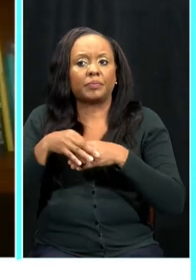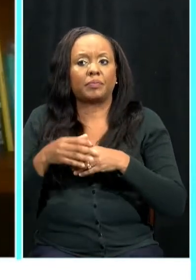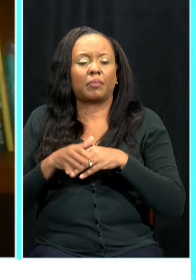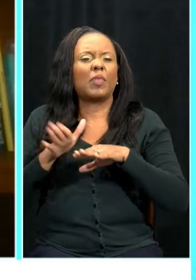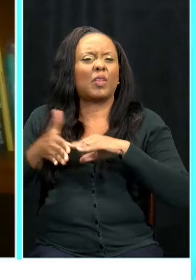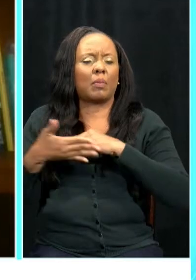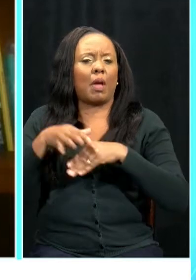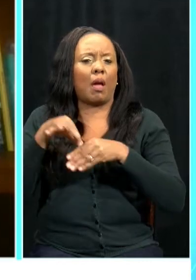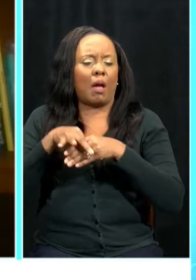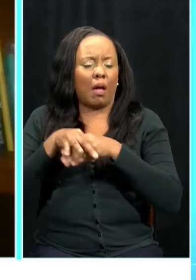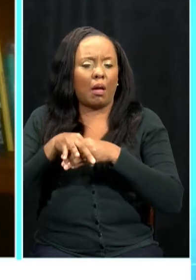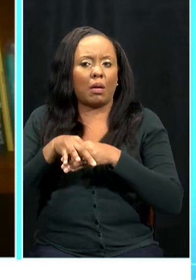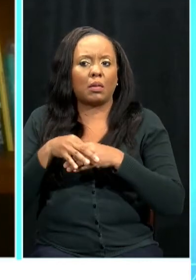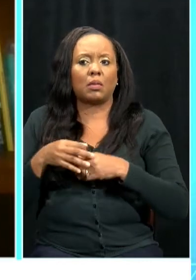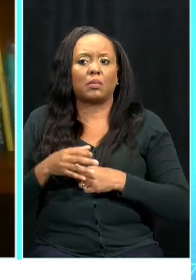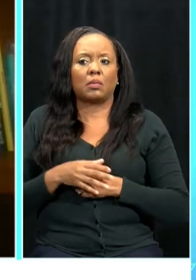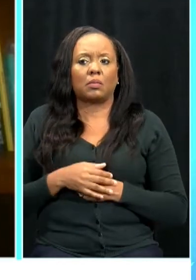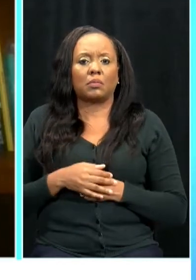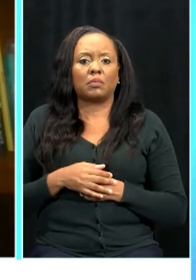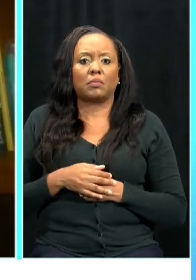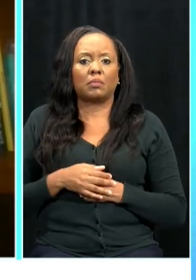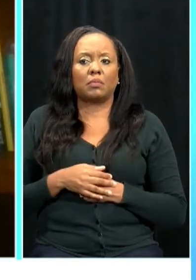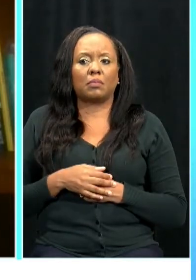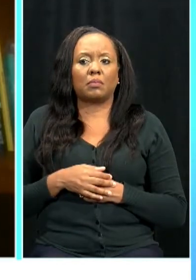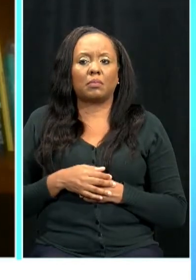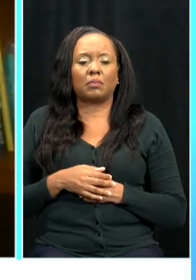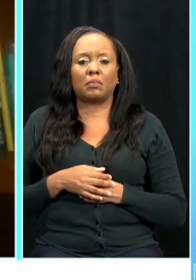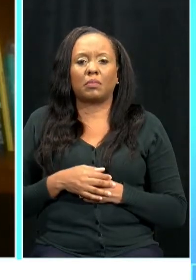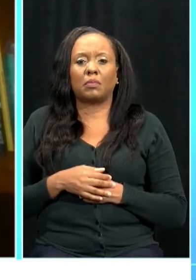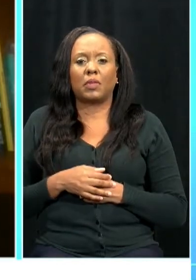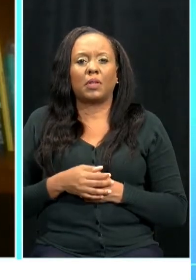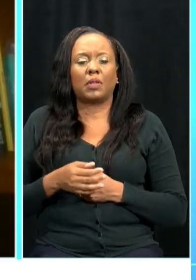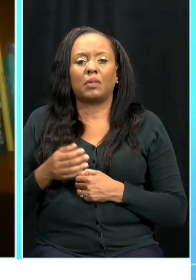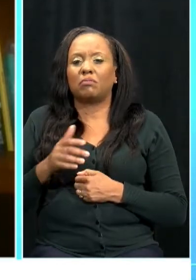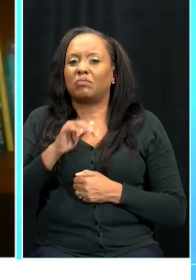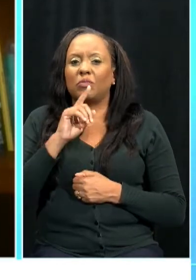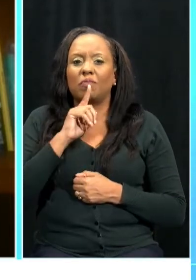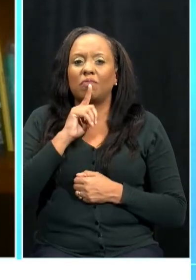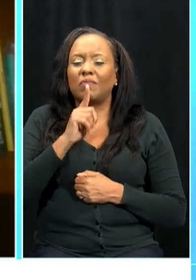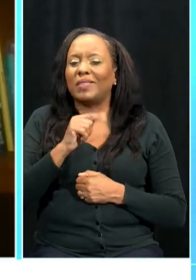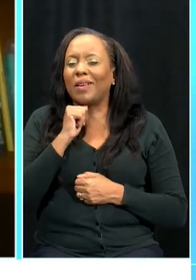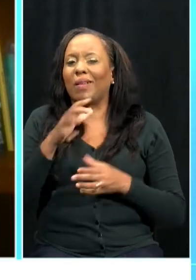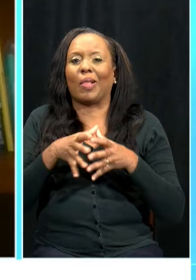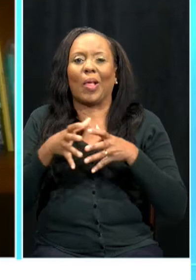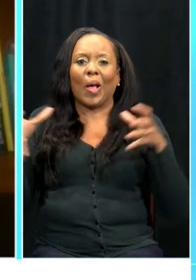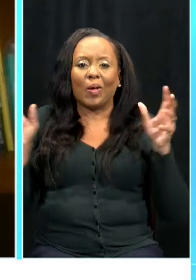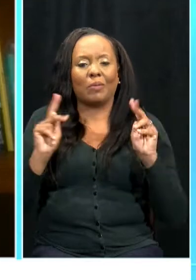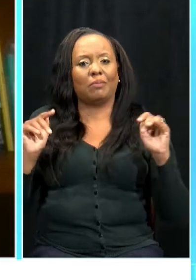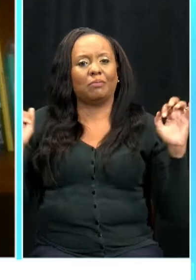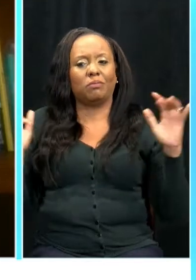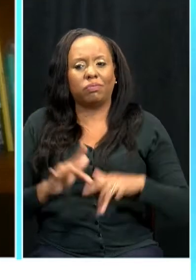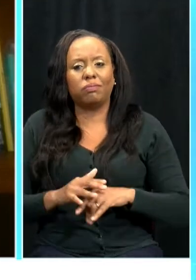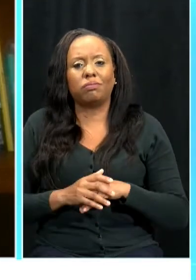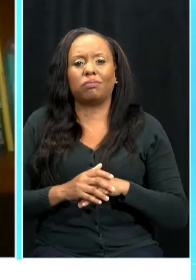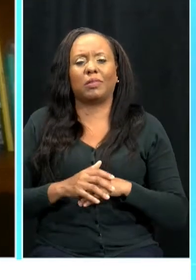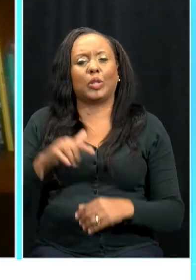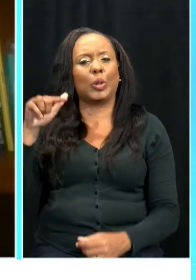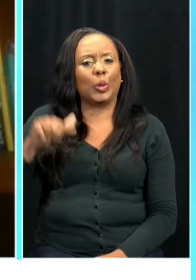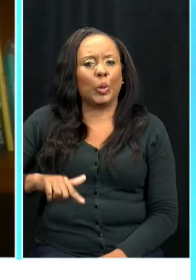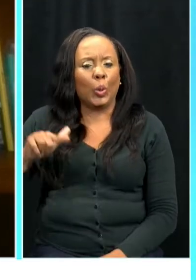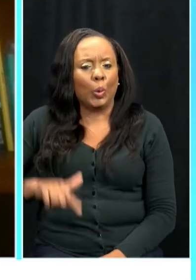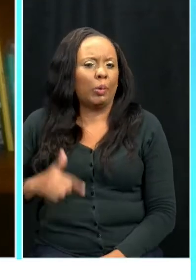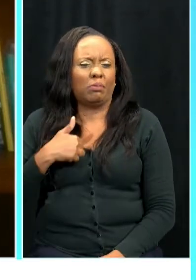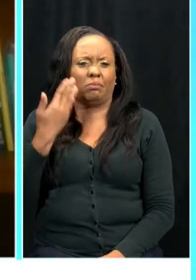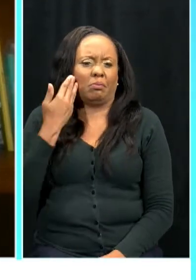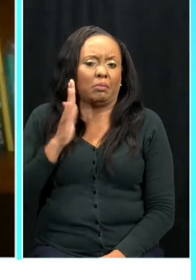office was an unusually low poll. One is not sure whether it was only due to COVID or perhaps